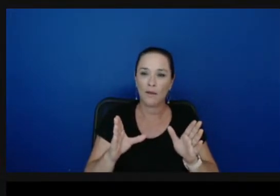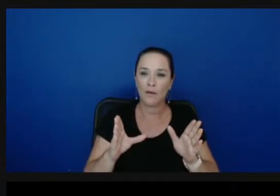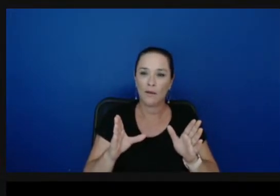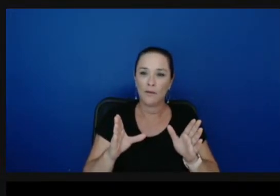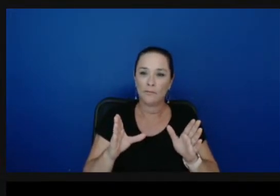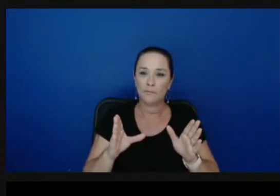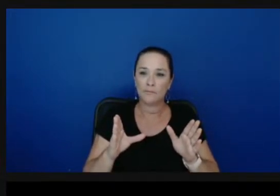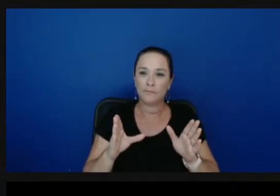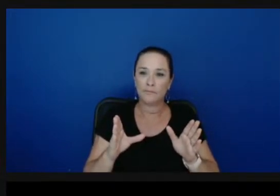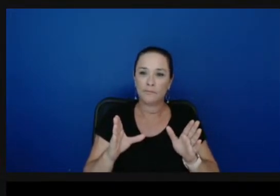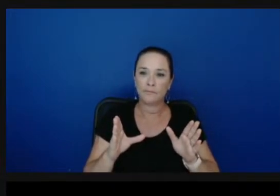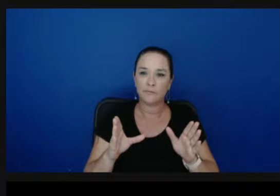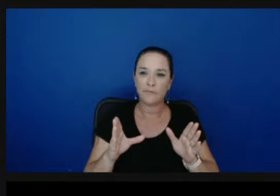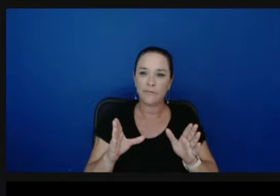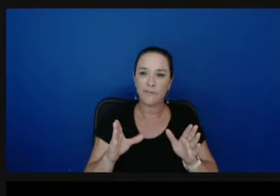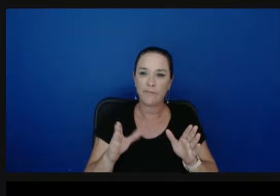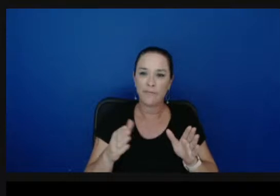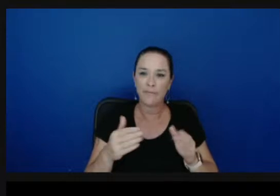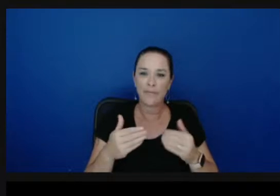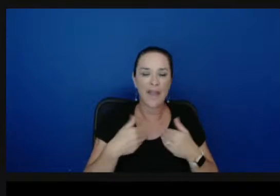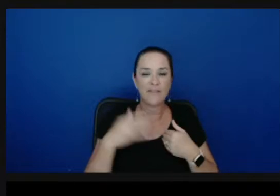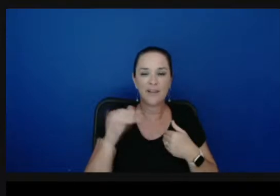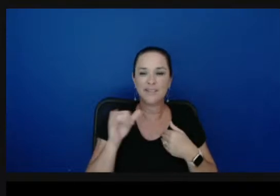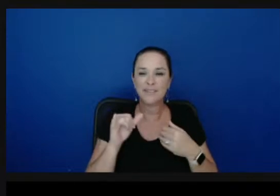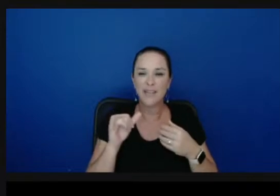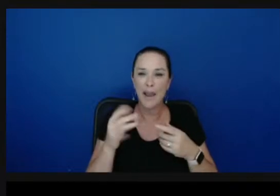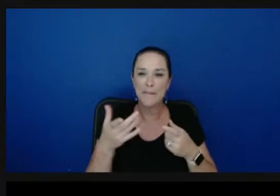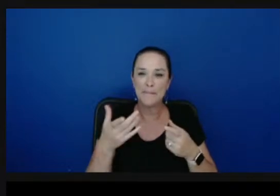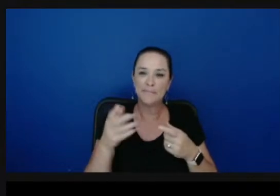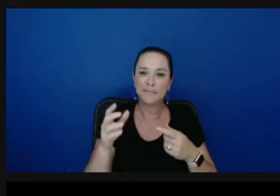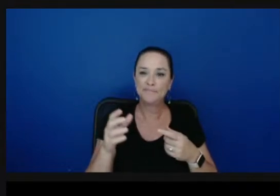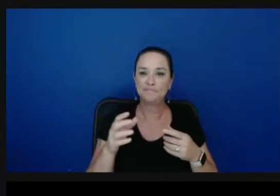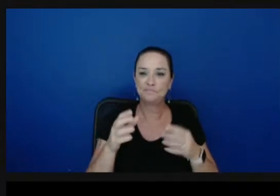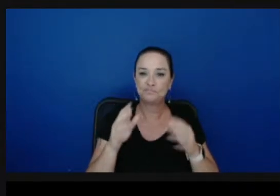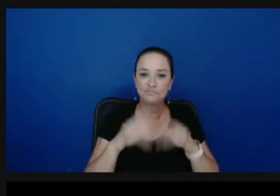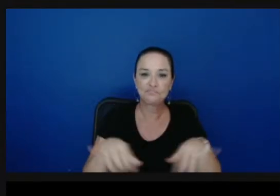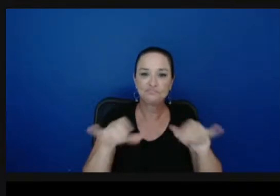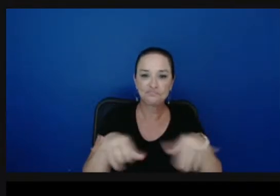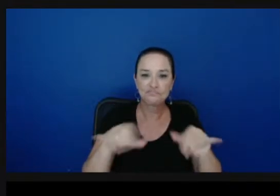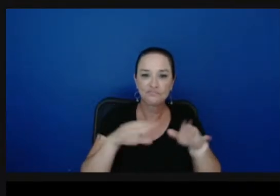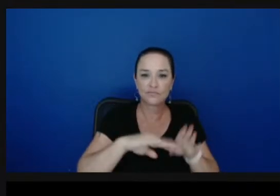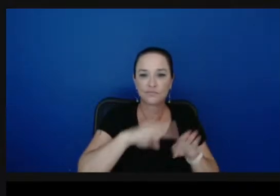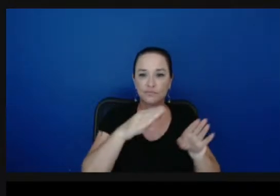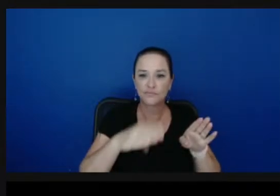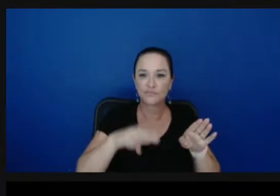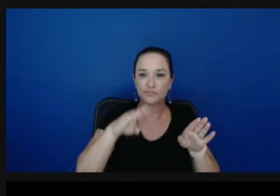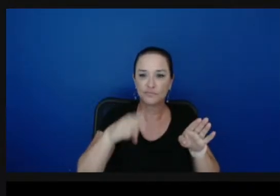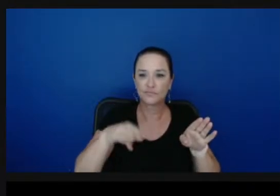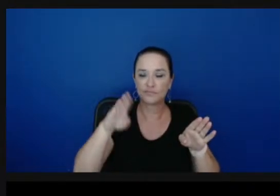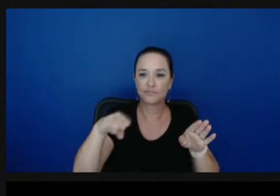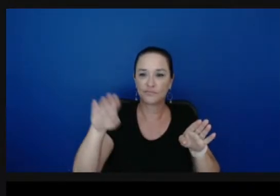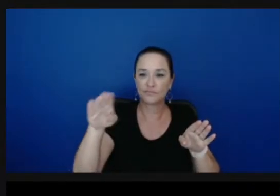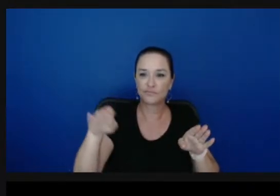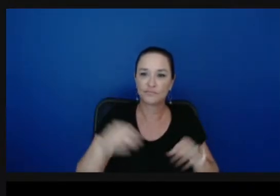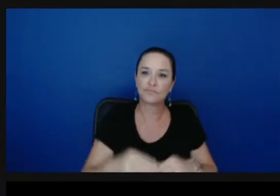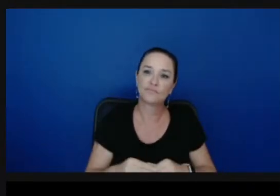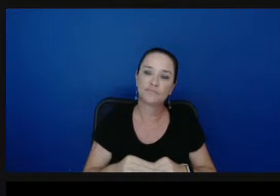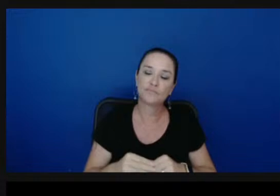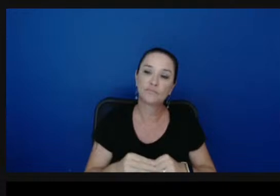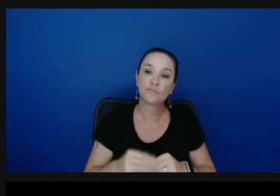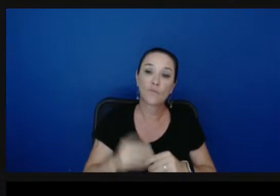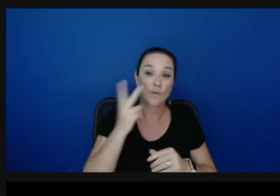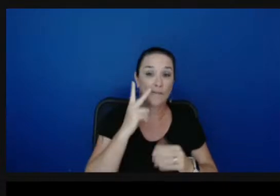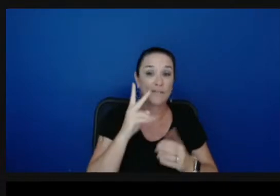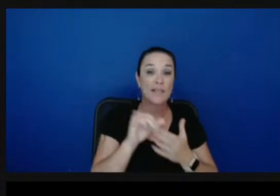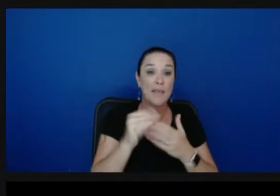on a similar trend as we were before, with a little extra wiggle up and a little extra wiggle down right through there. And we've seen this